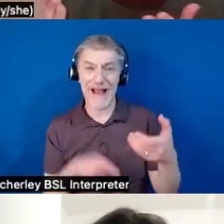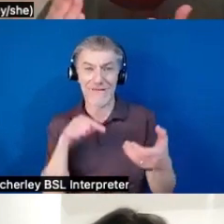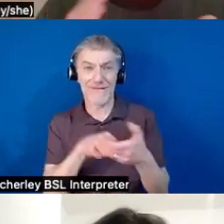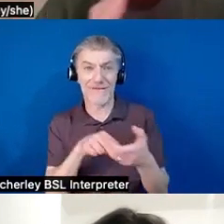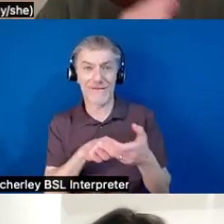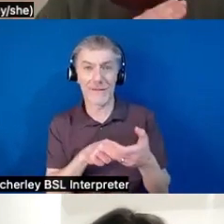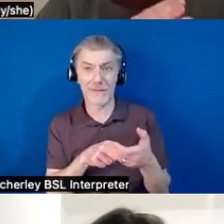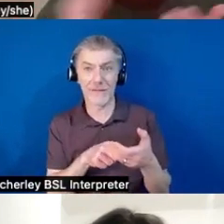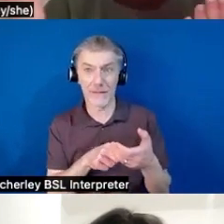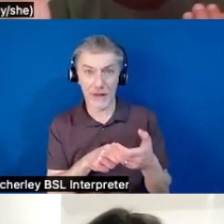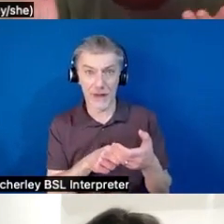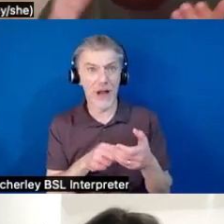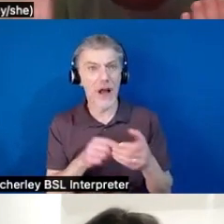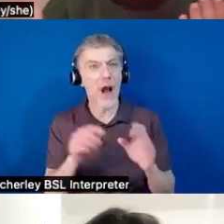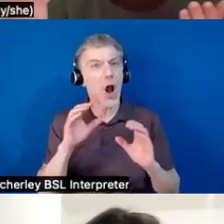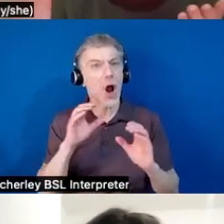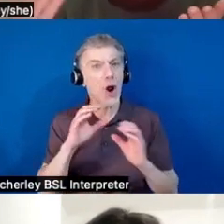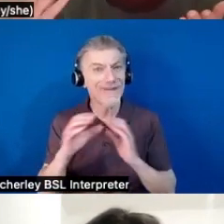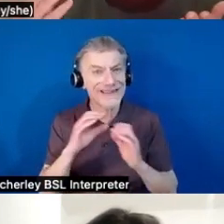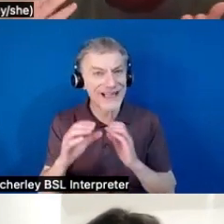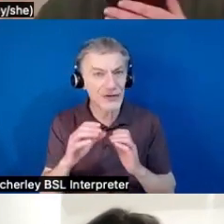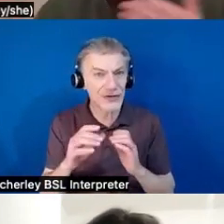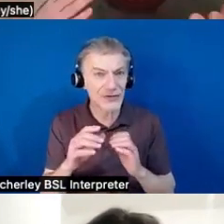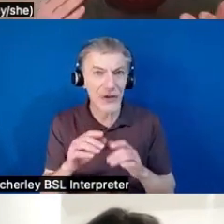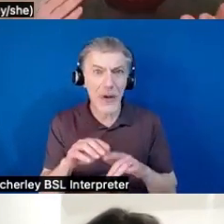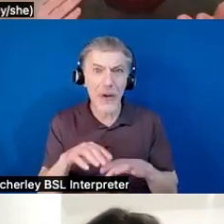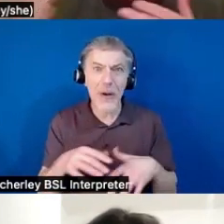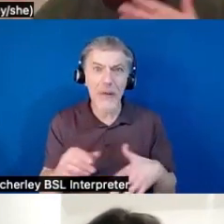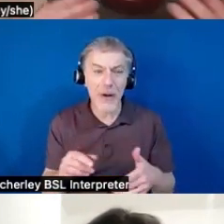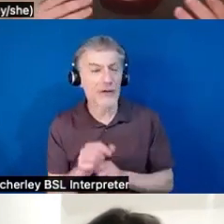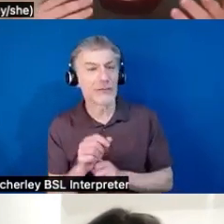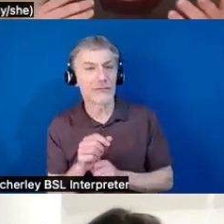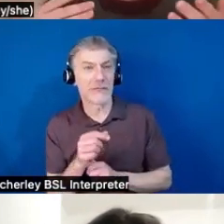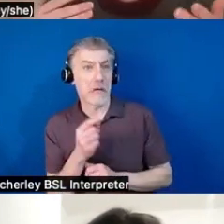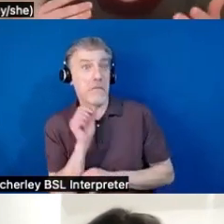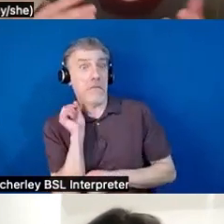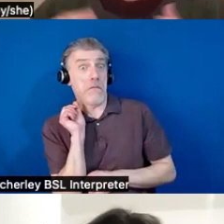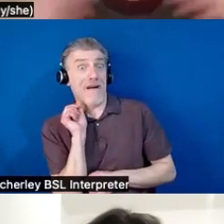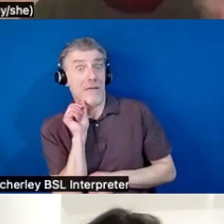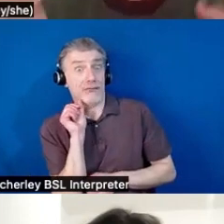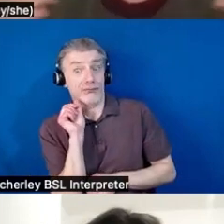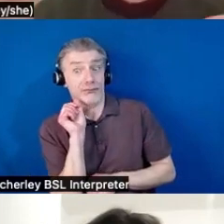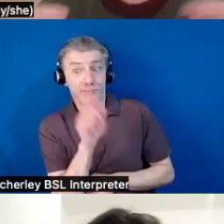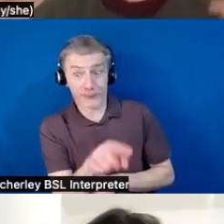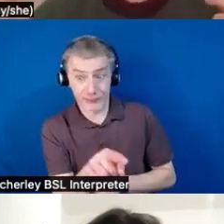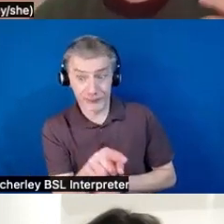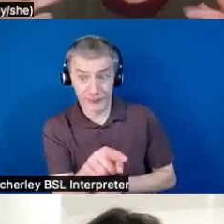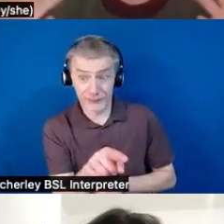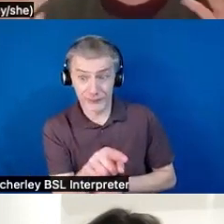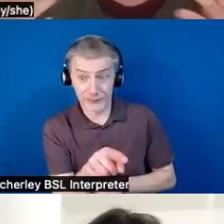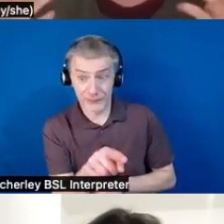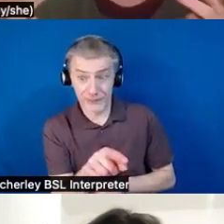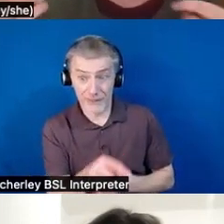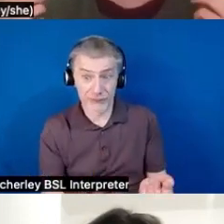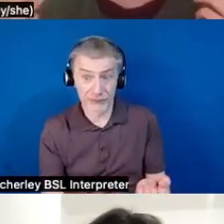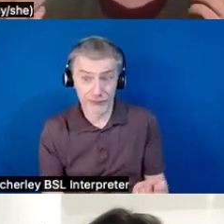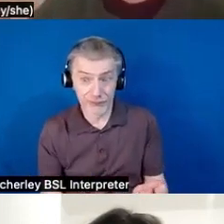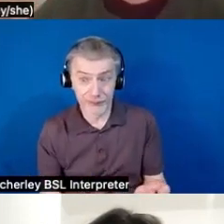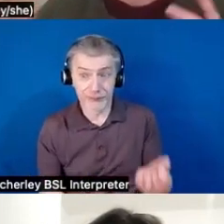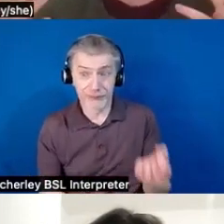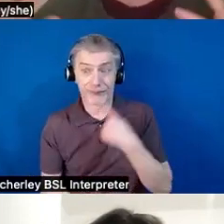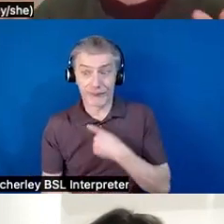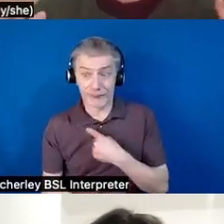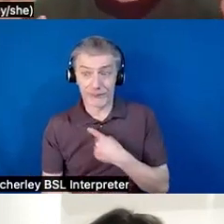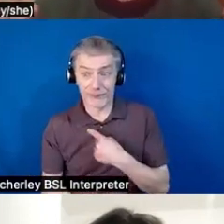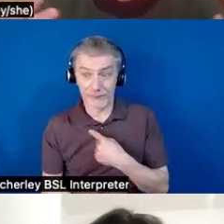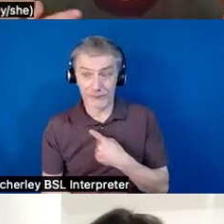very fragmented. It might take, 3 weeks to get a 2-minute voice note back from someone, but the conversations themselves are really interesting and